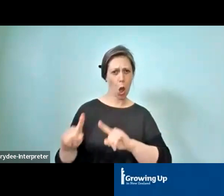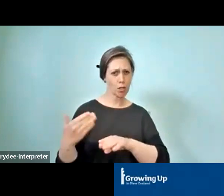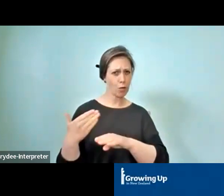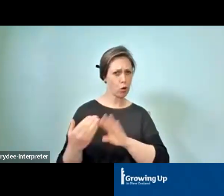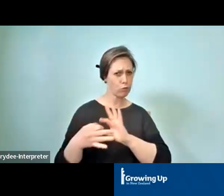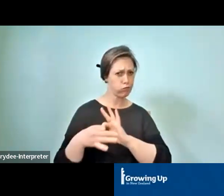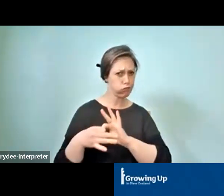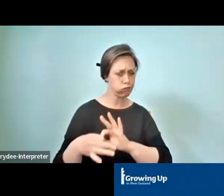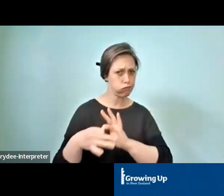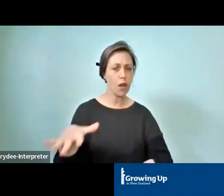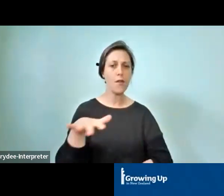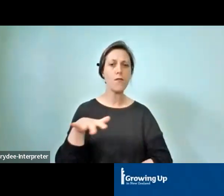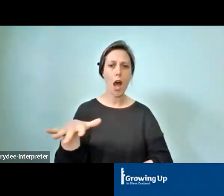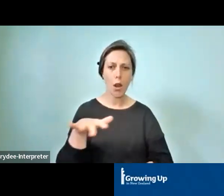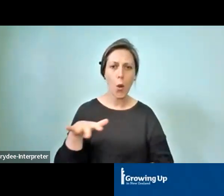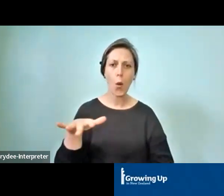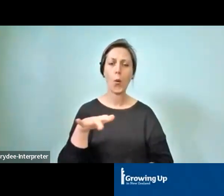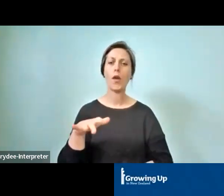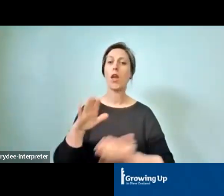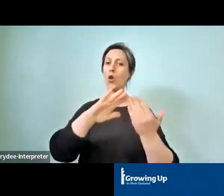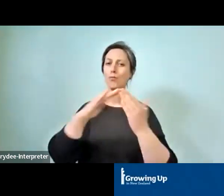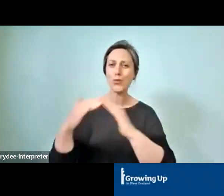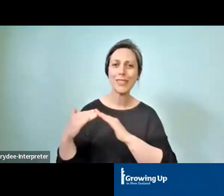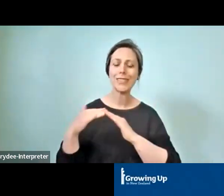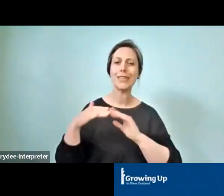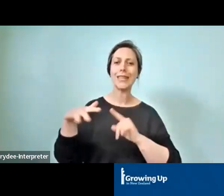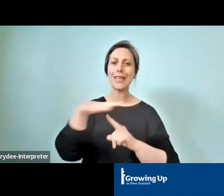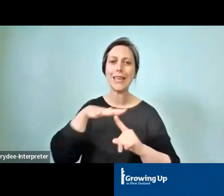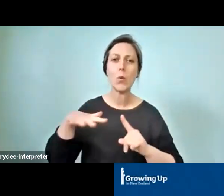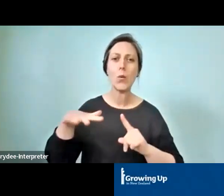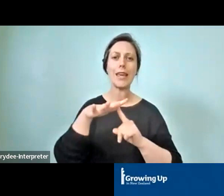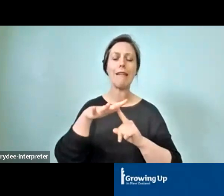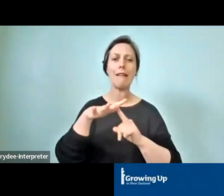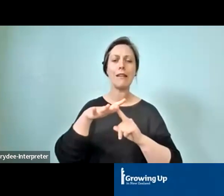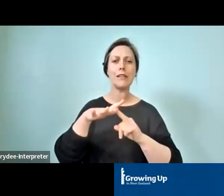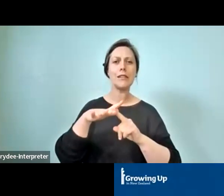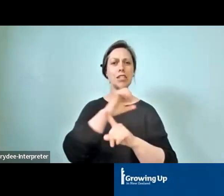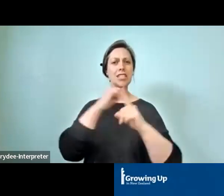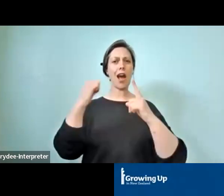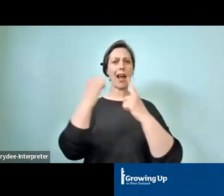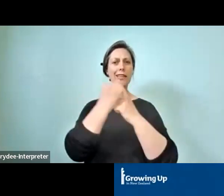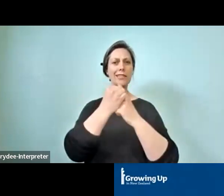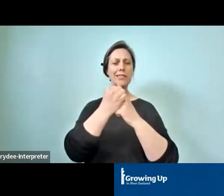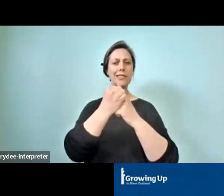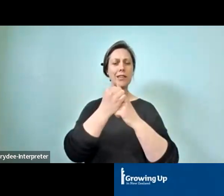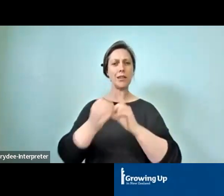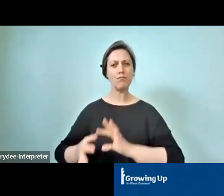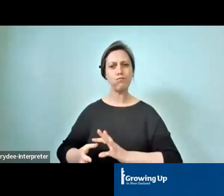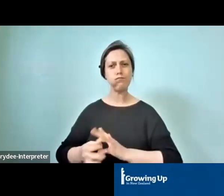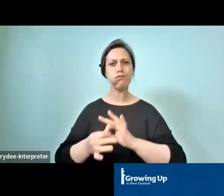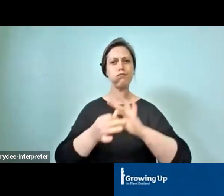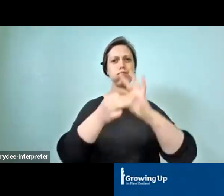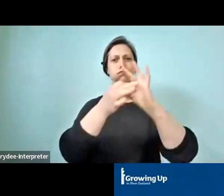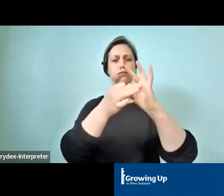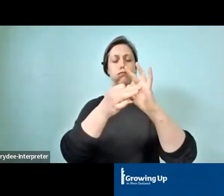our whānau, our hapari, iwi, civil society. So mental well-being, sorry, this is a terrible